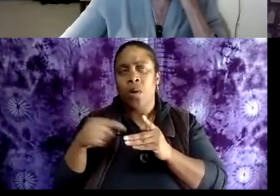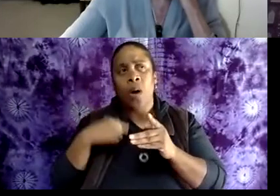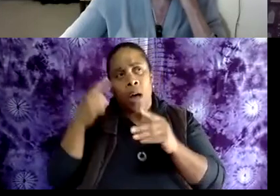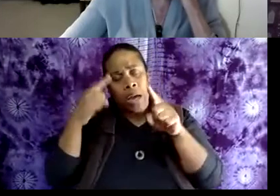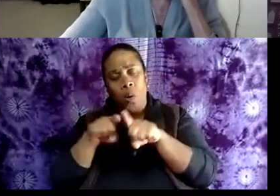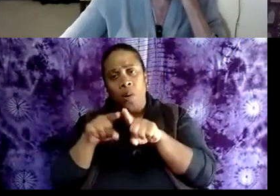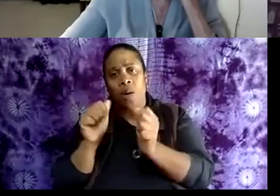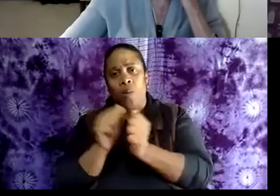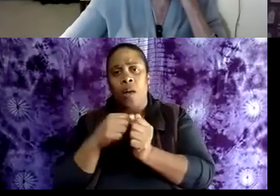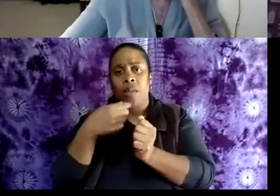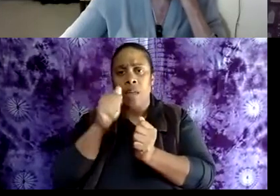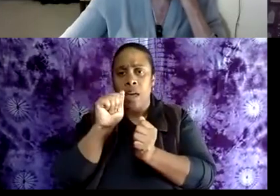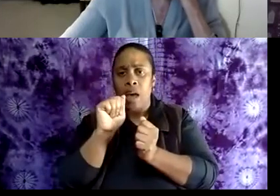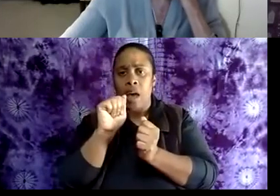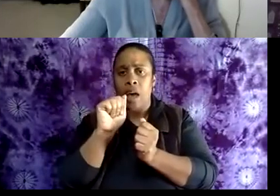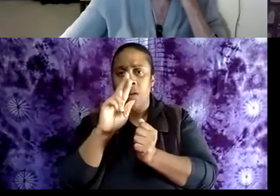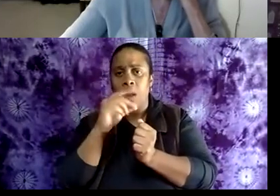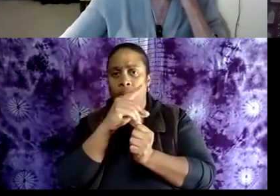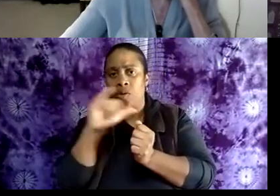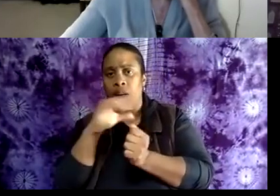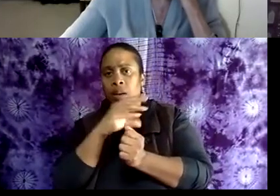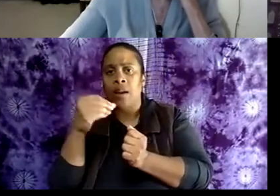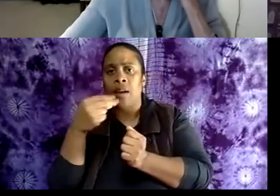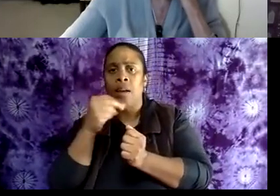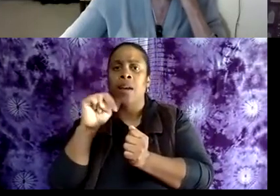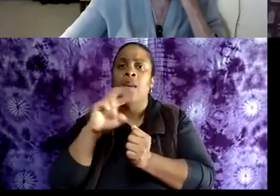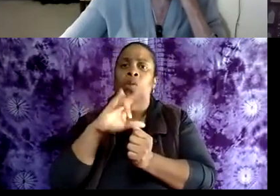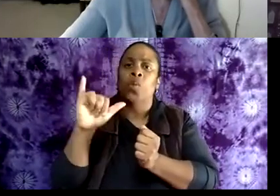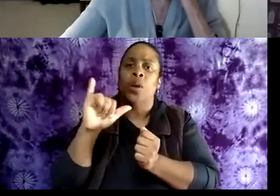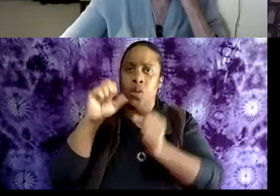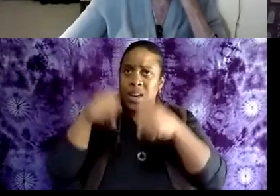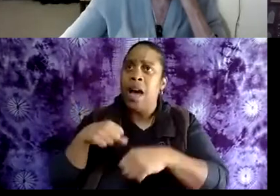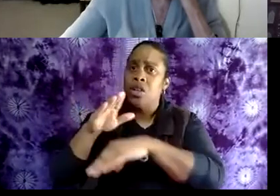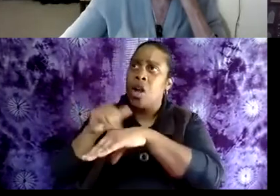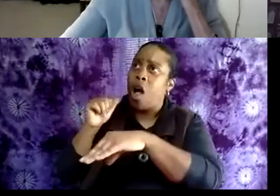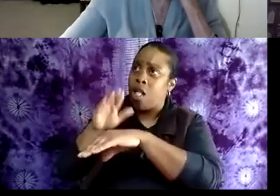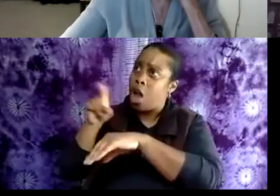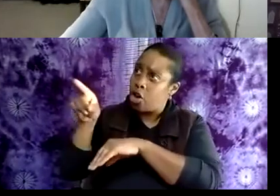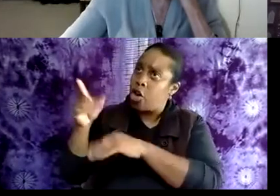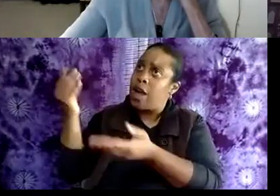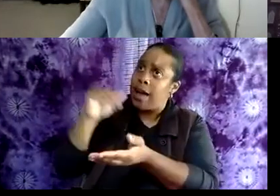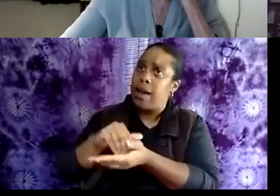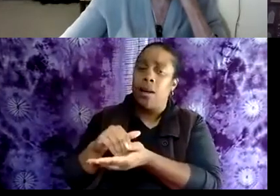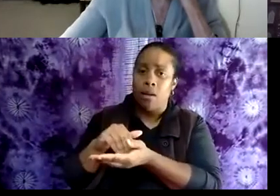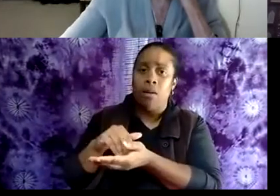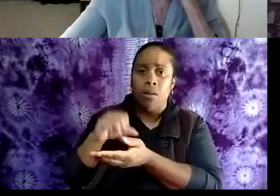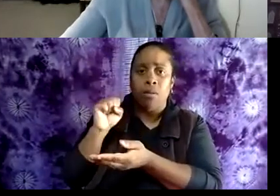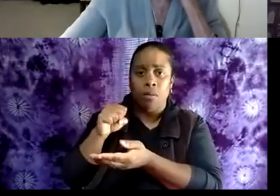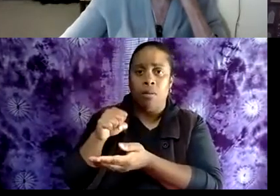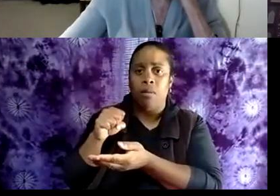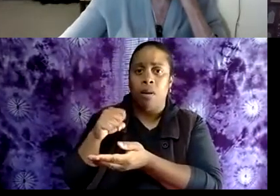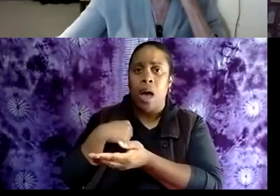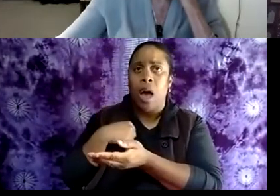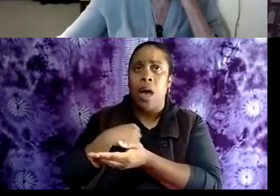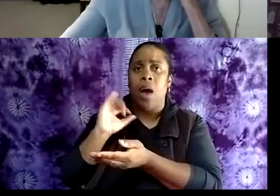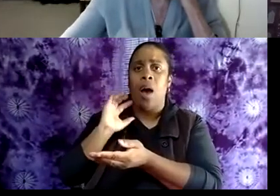Henry was saying, that, you can absolutely call upon her again. And I'm just going to also add